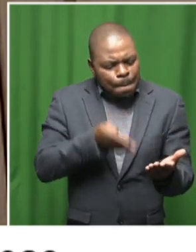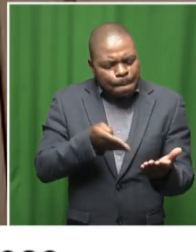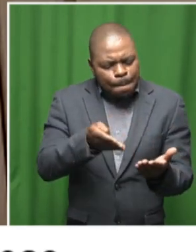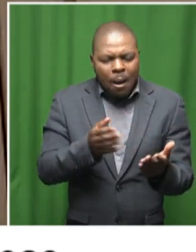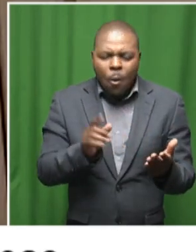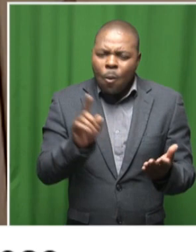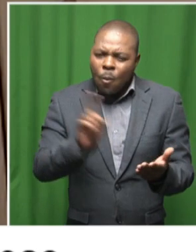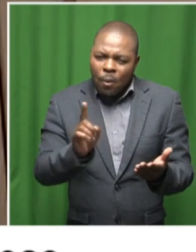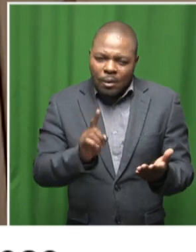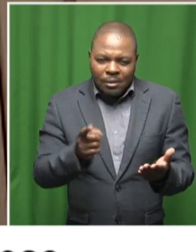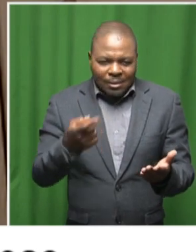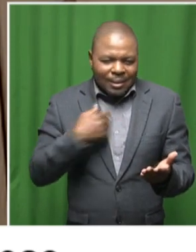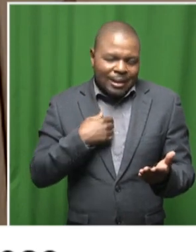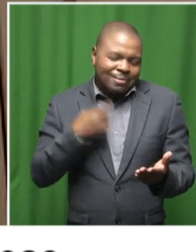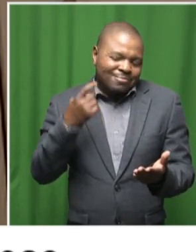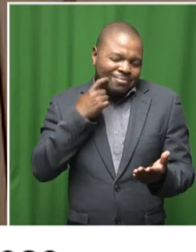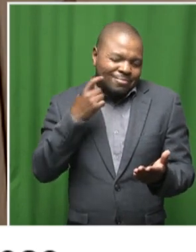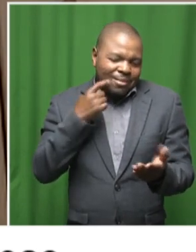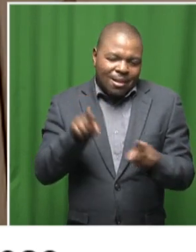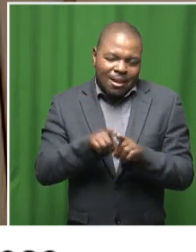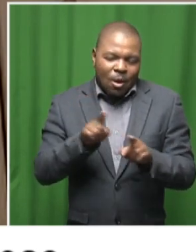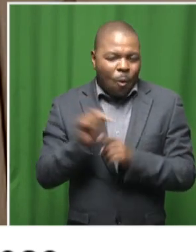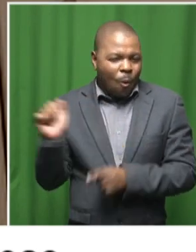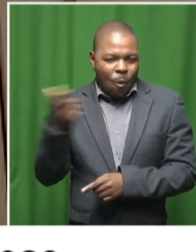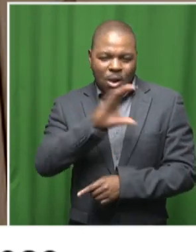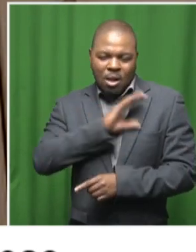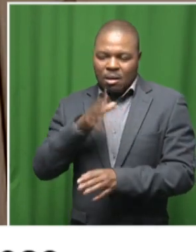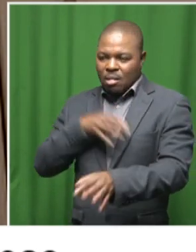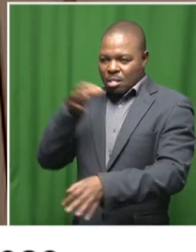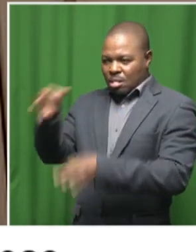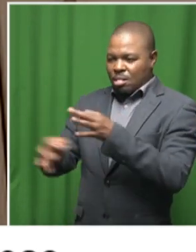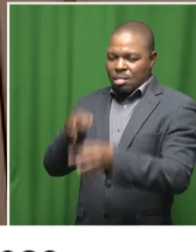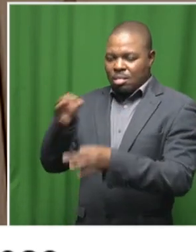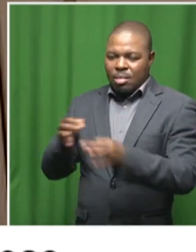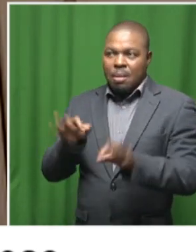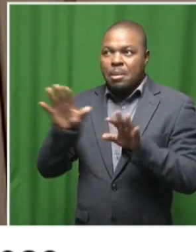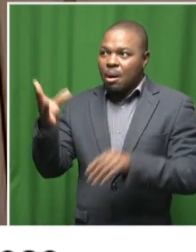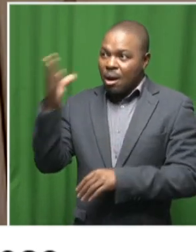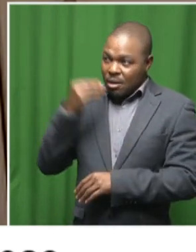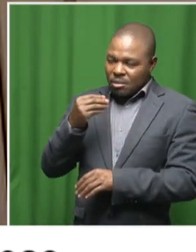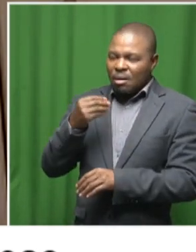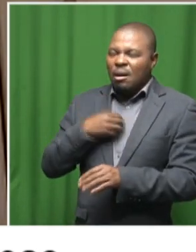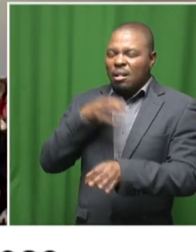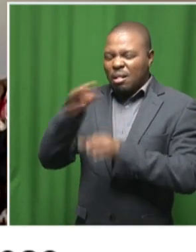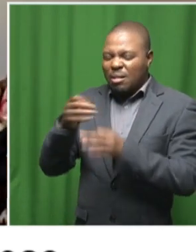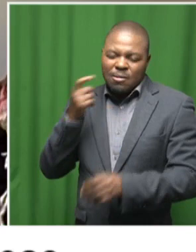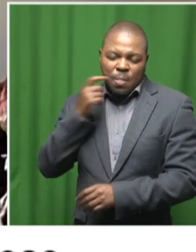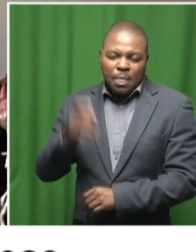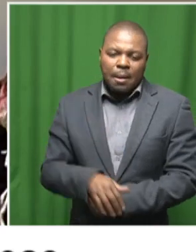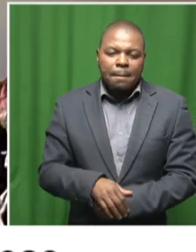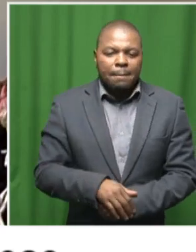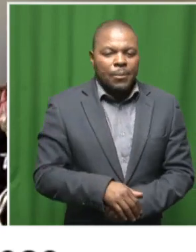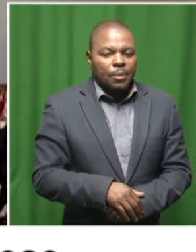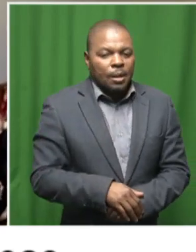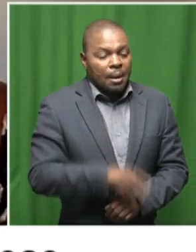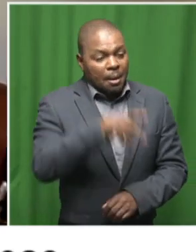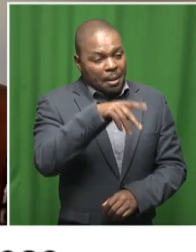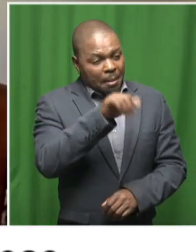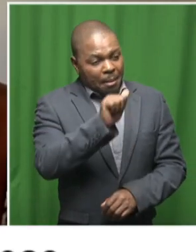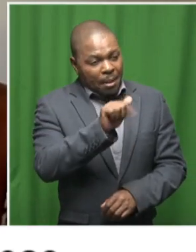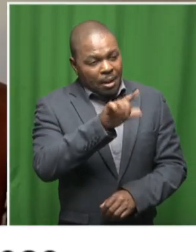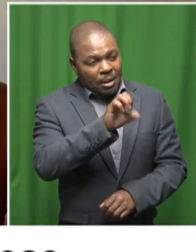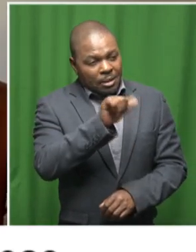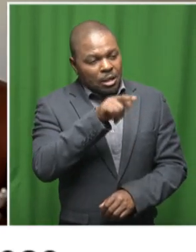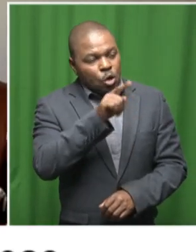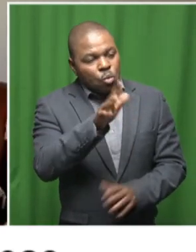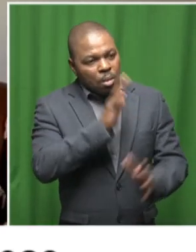that is how I simply just simplify it for all my clients and everybody that asks that question. Palesa, just apart from the 5